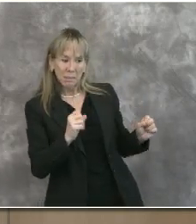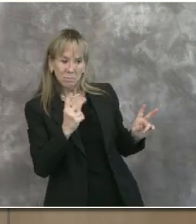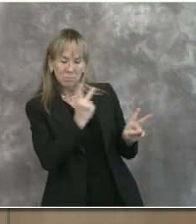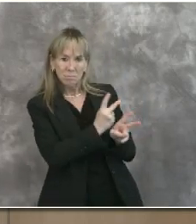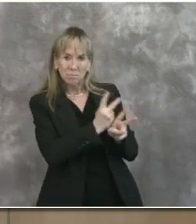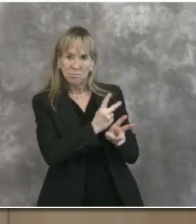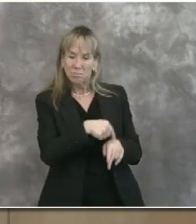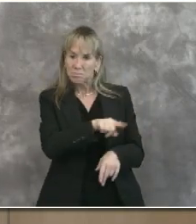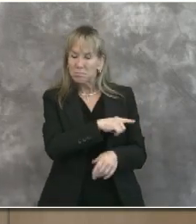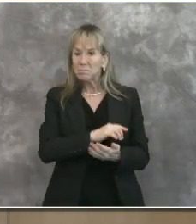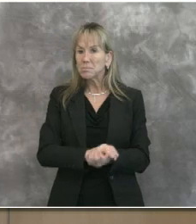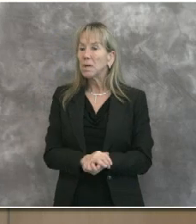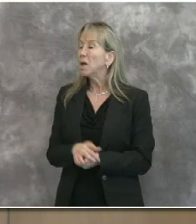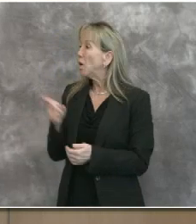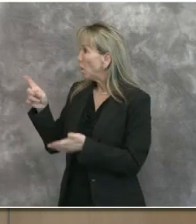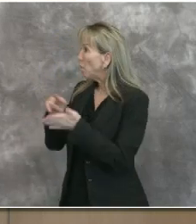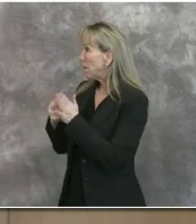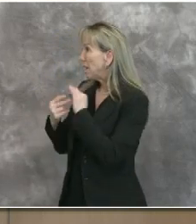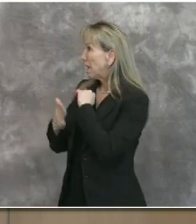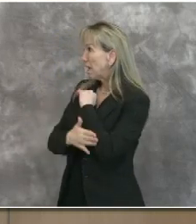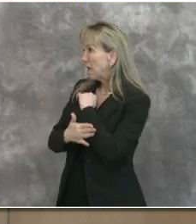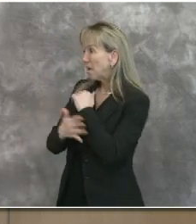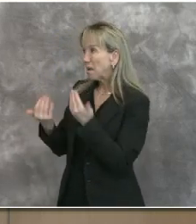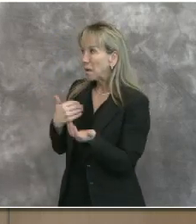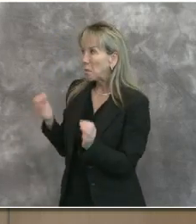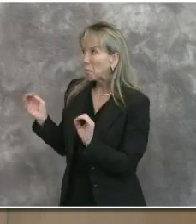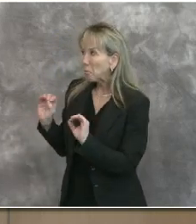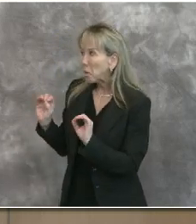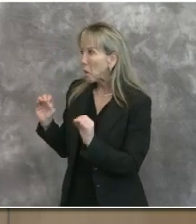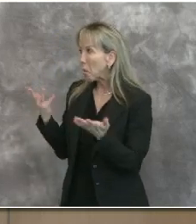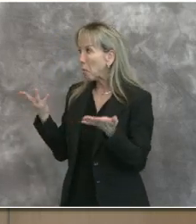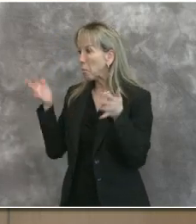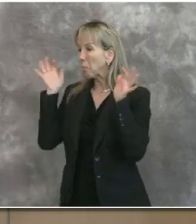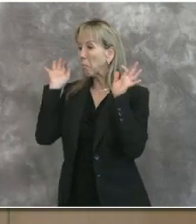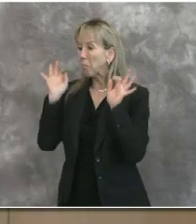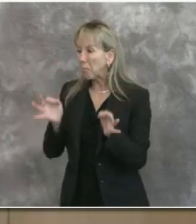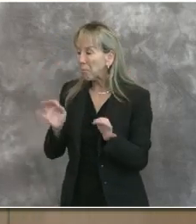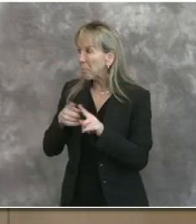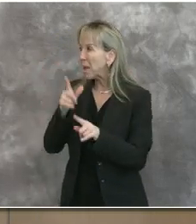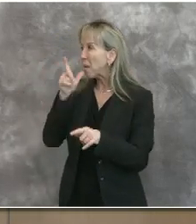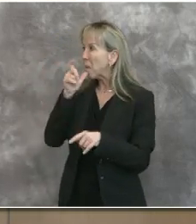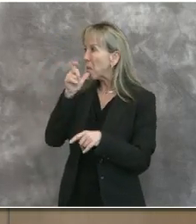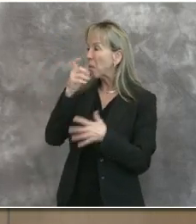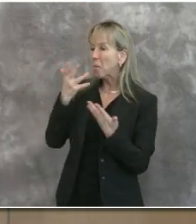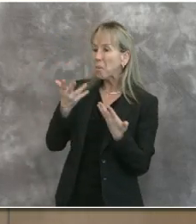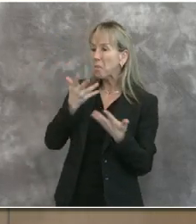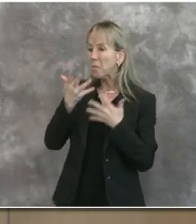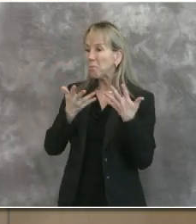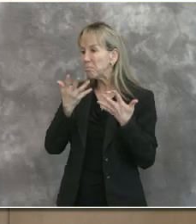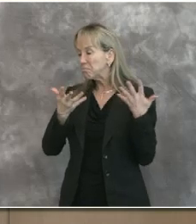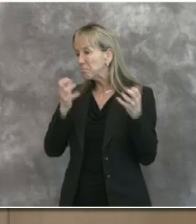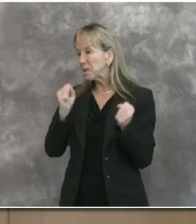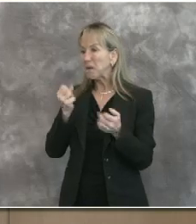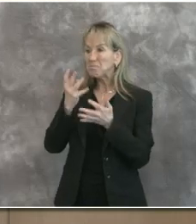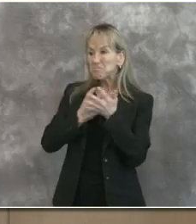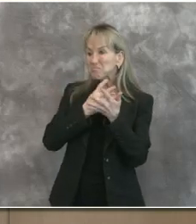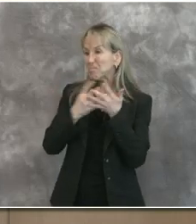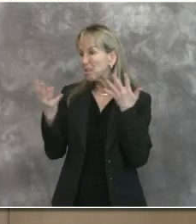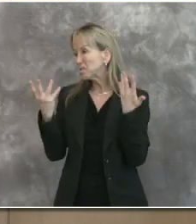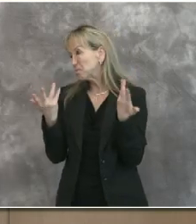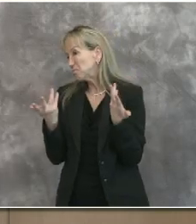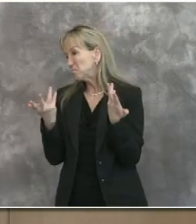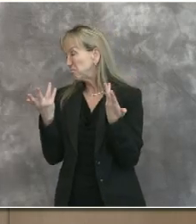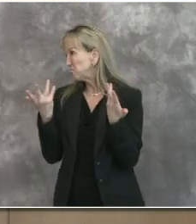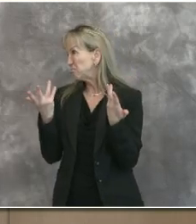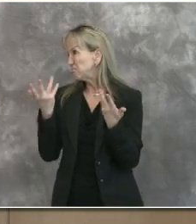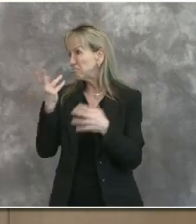I wonder, so are you saying that the county really has no say-so here in terms of who restarts and when? So we could literally see hospitals start up